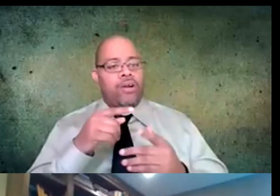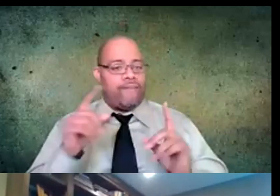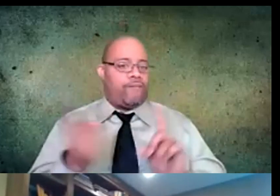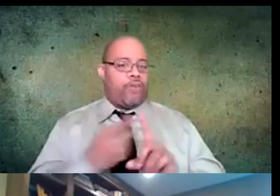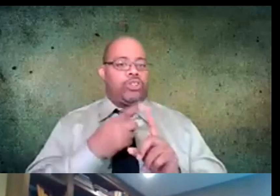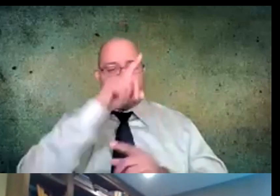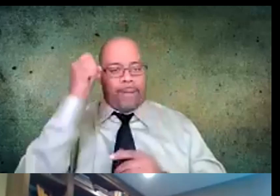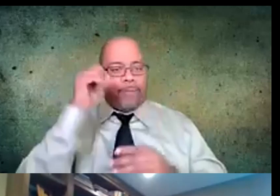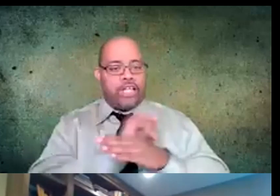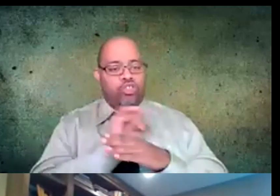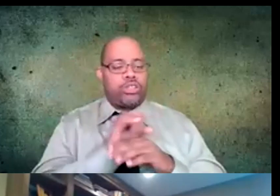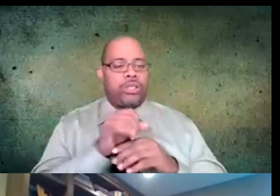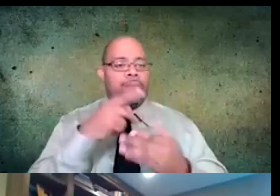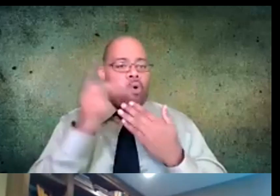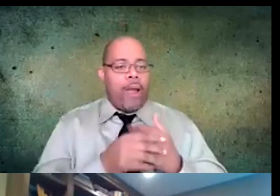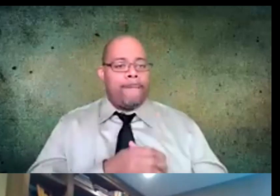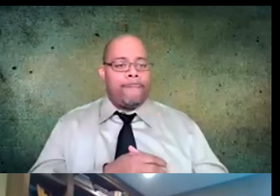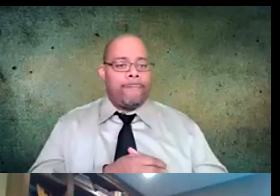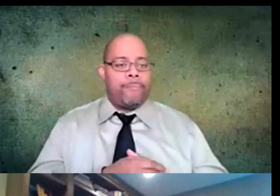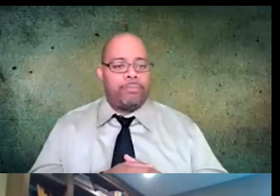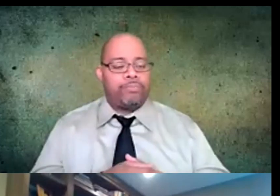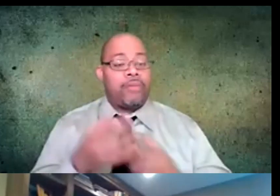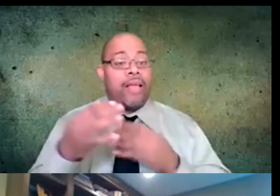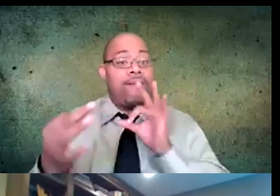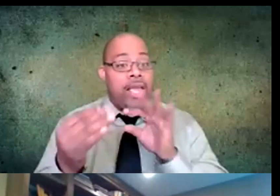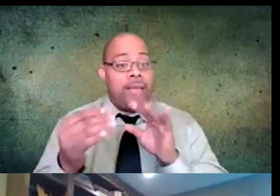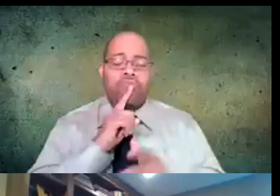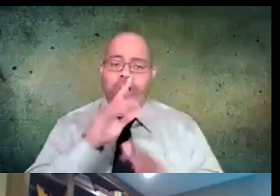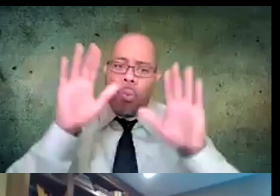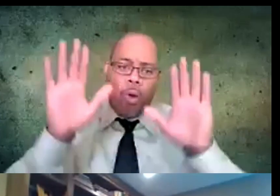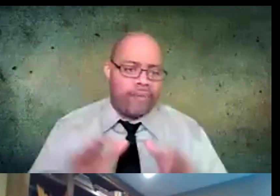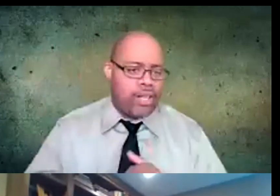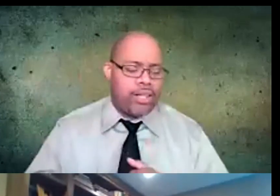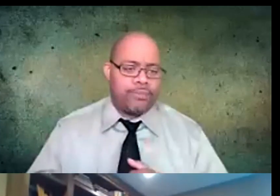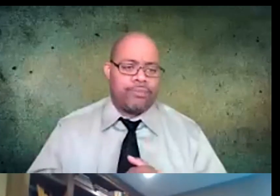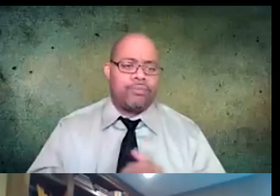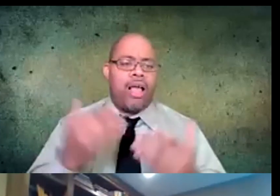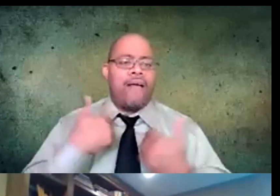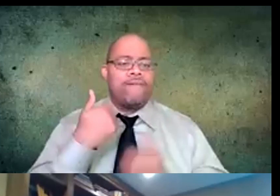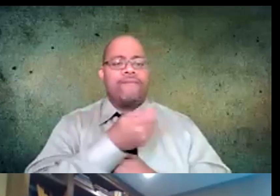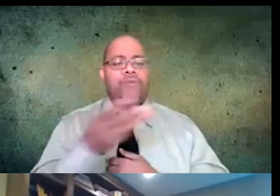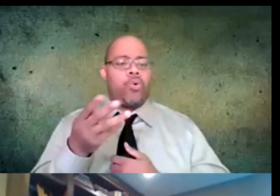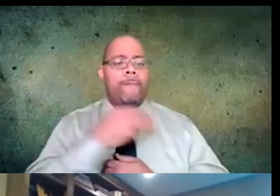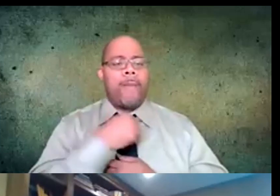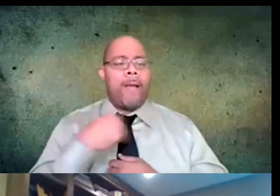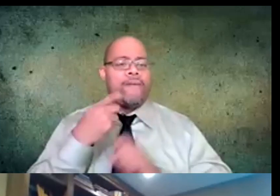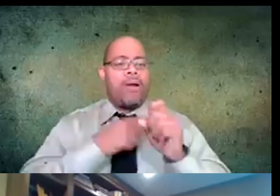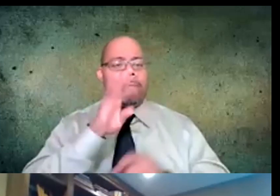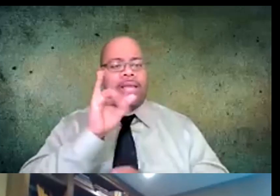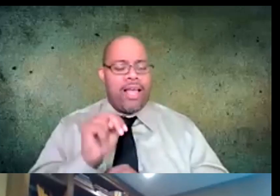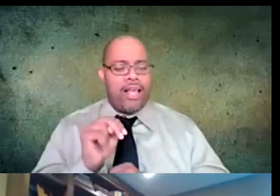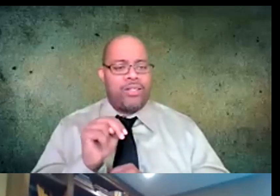summer internship program. The feedback has been fantastic. We have a couple of members from BIN